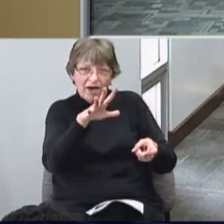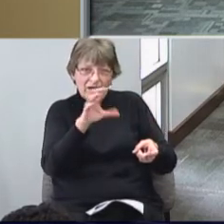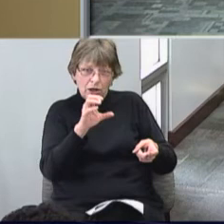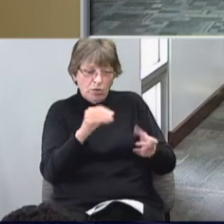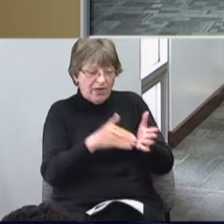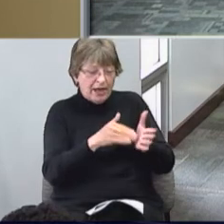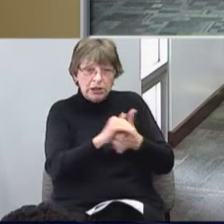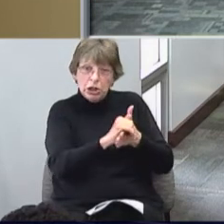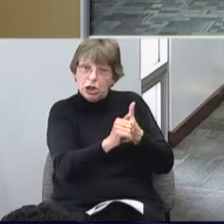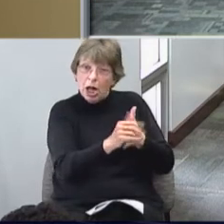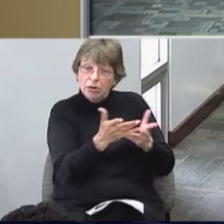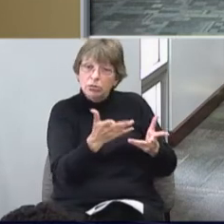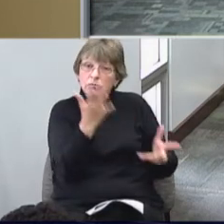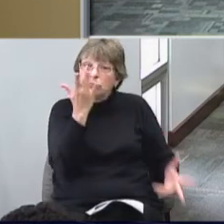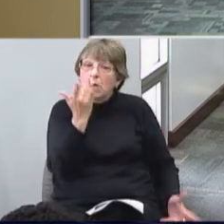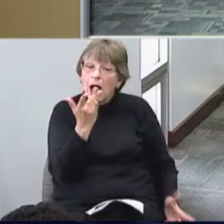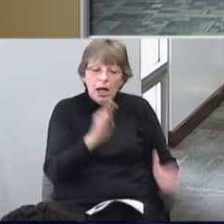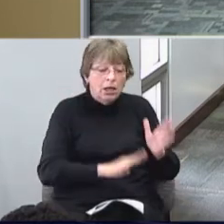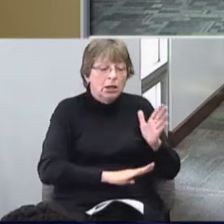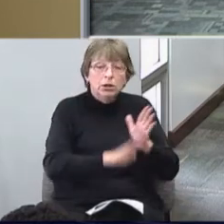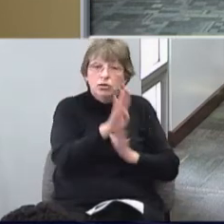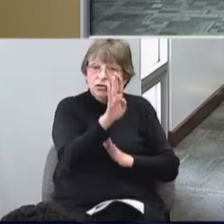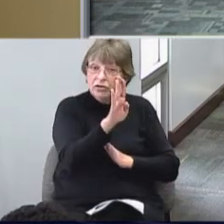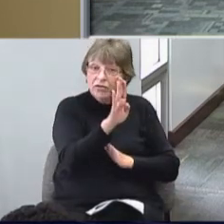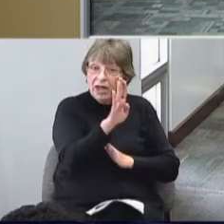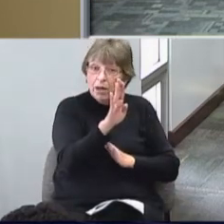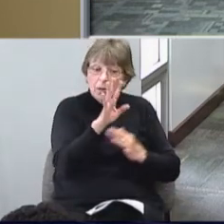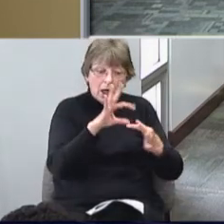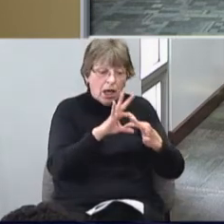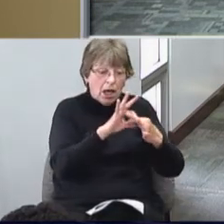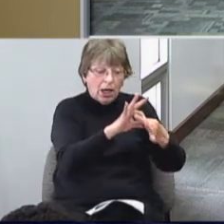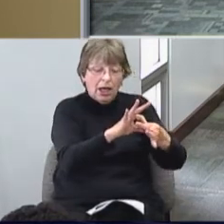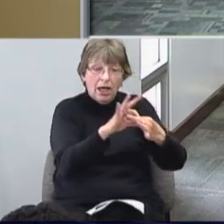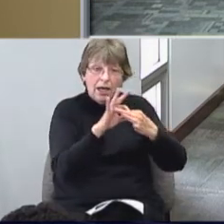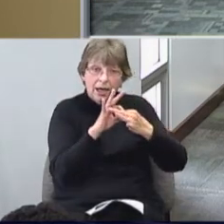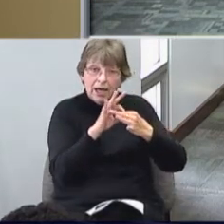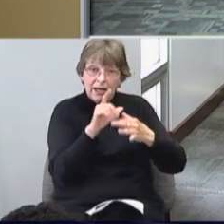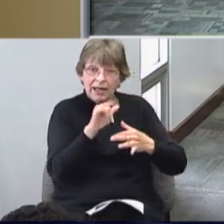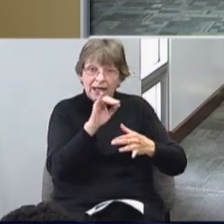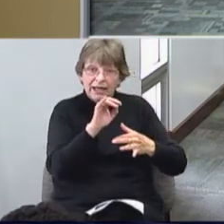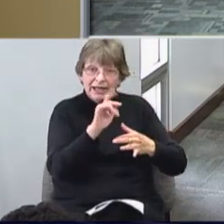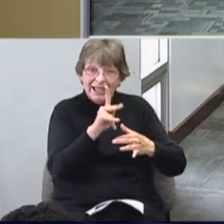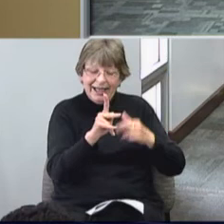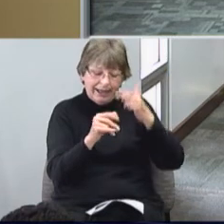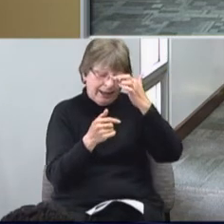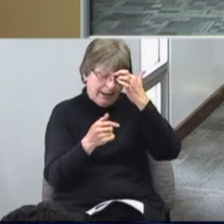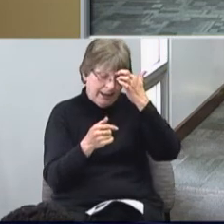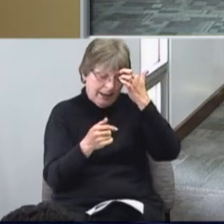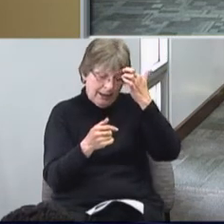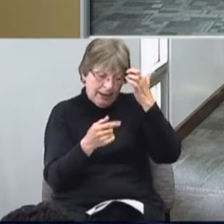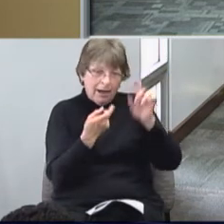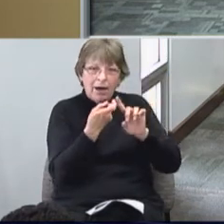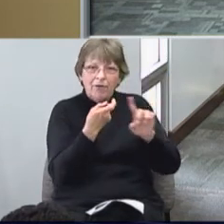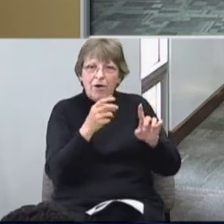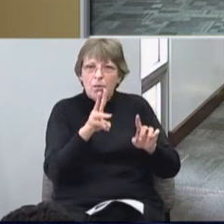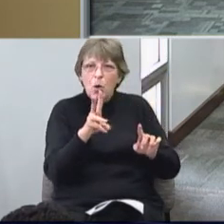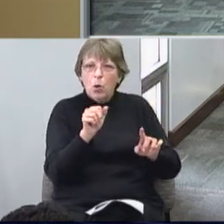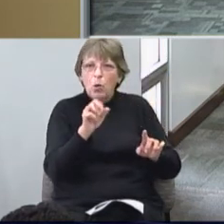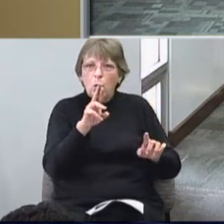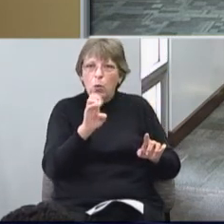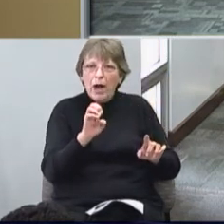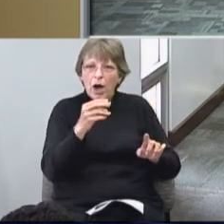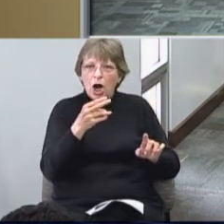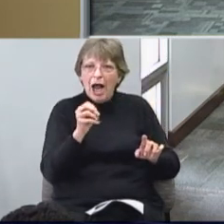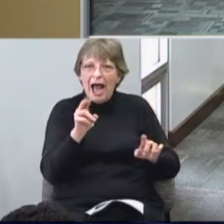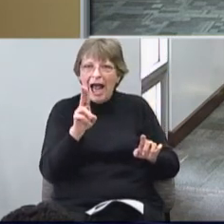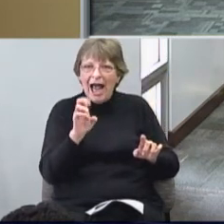to develop a connecting link from a warehouse to its downtown, just kind of